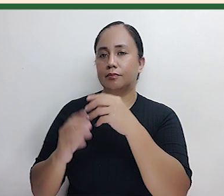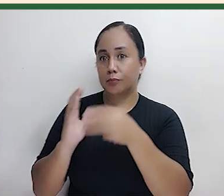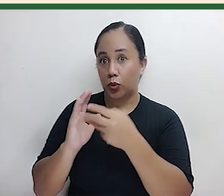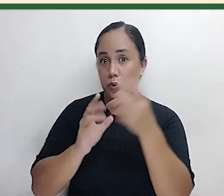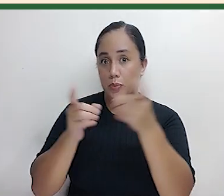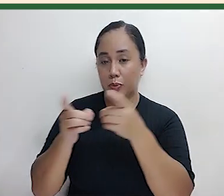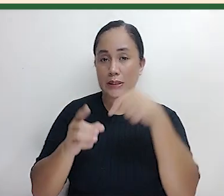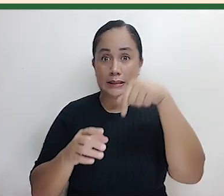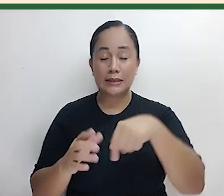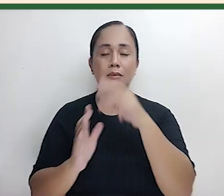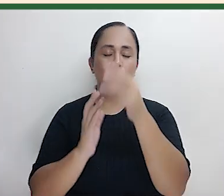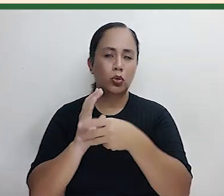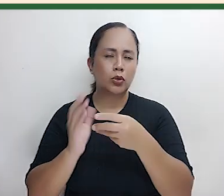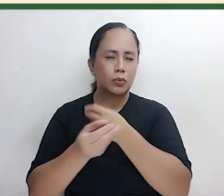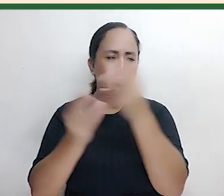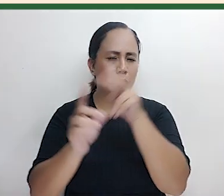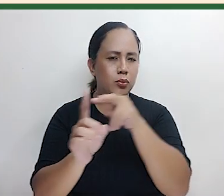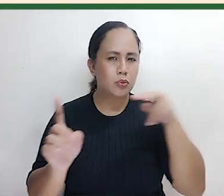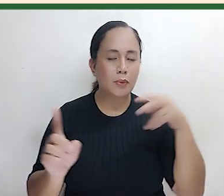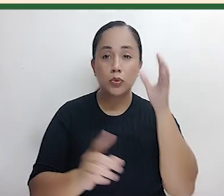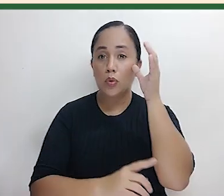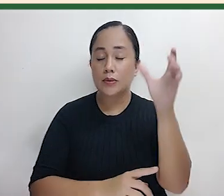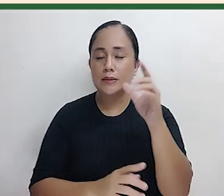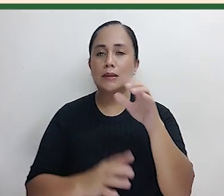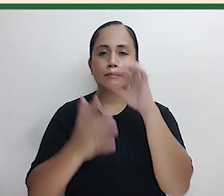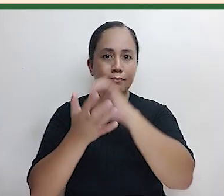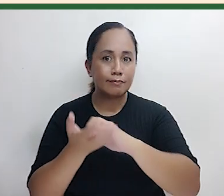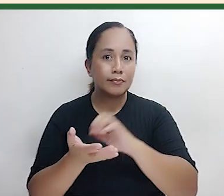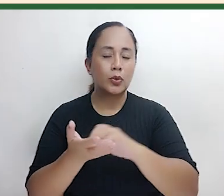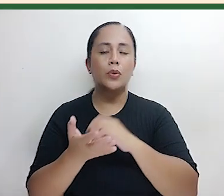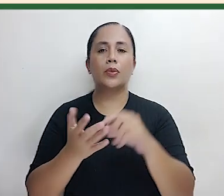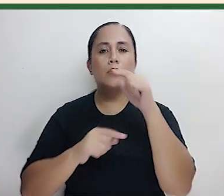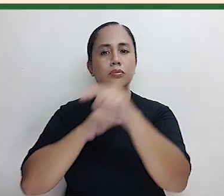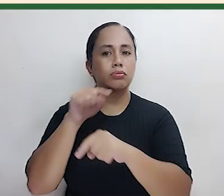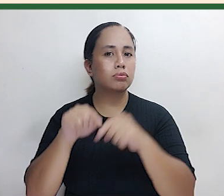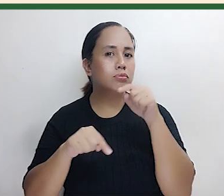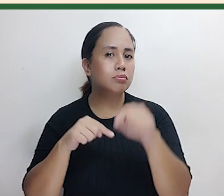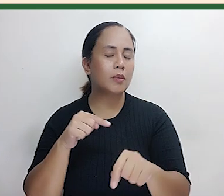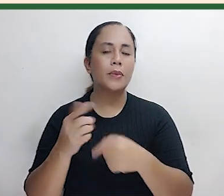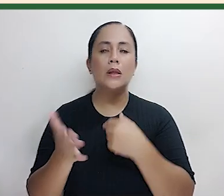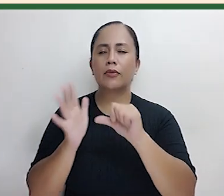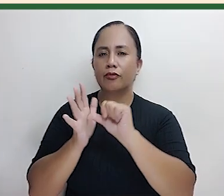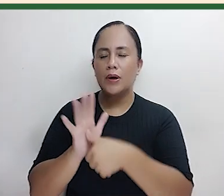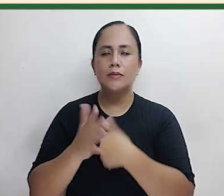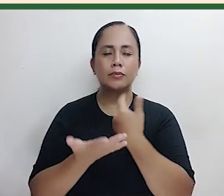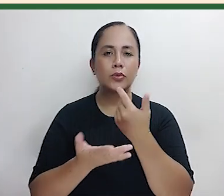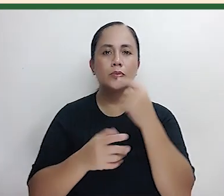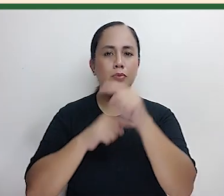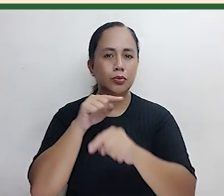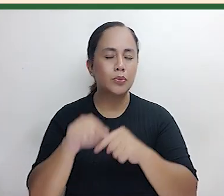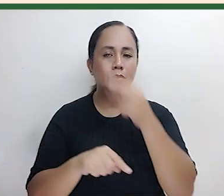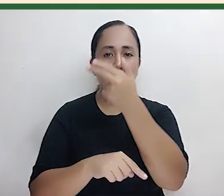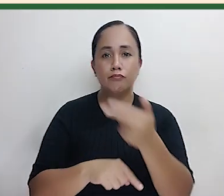Module description: This module will provide an overview of concept and practice of intersectionality. It will highlight